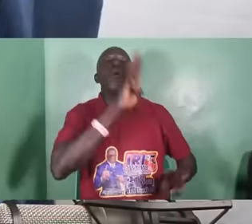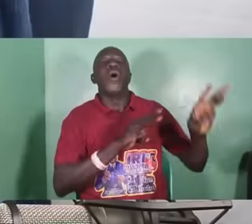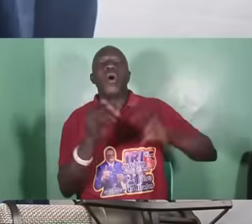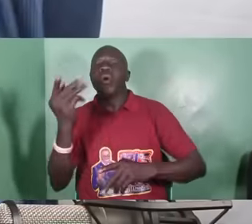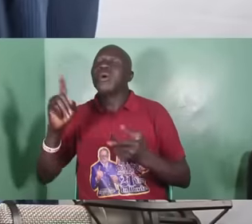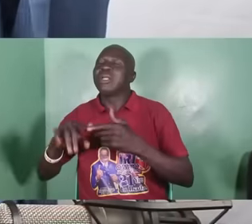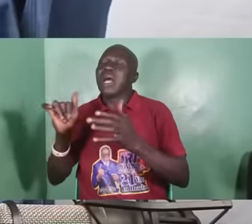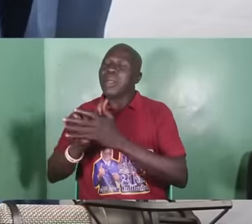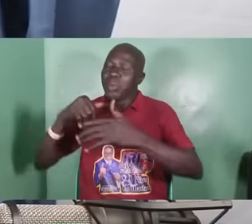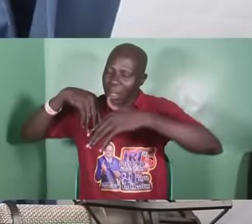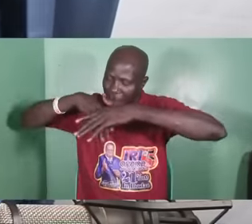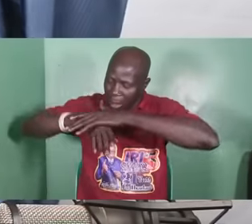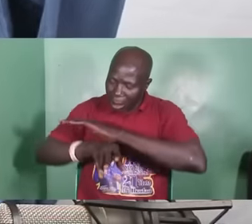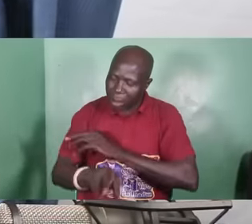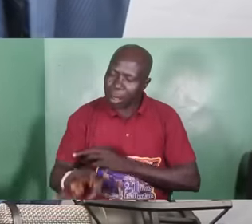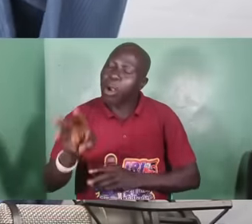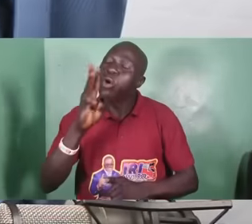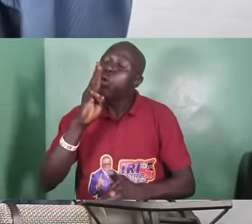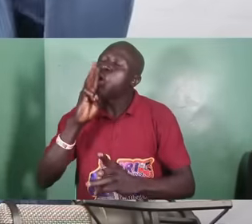Pharaoh. To one who